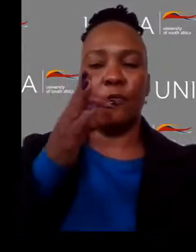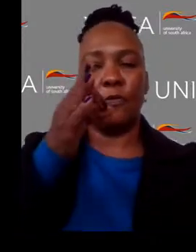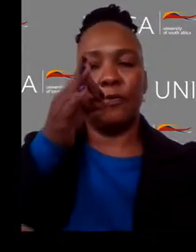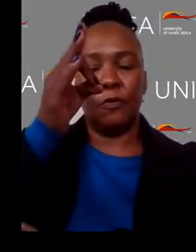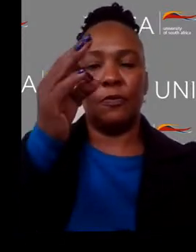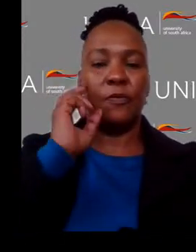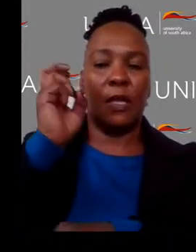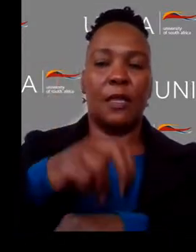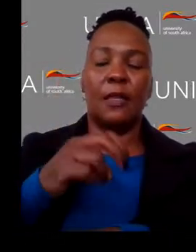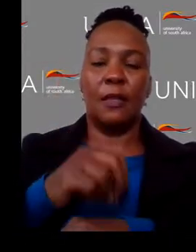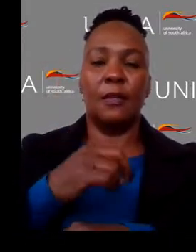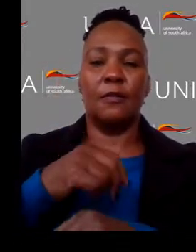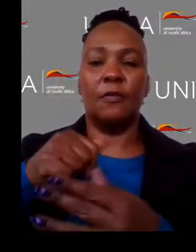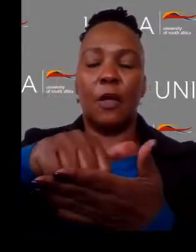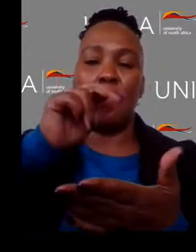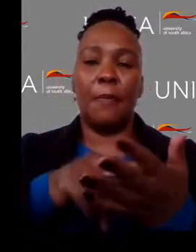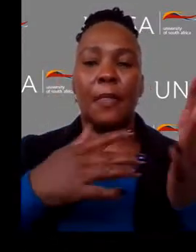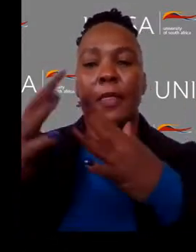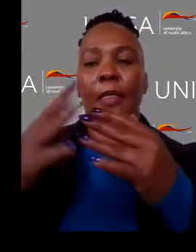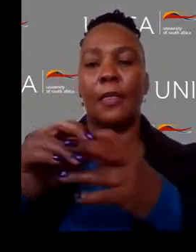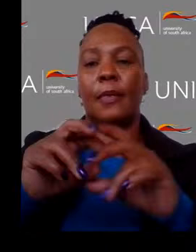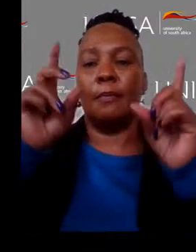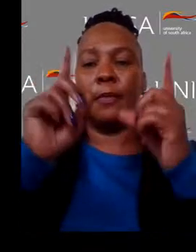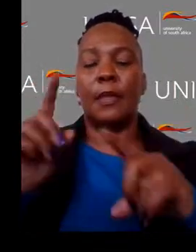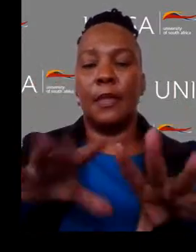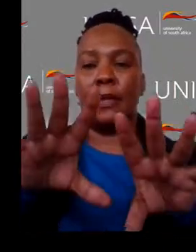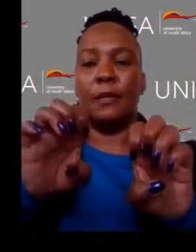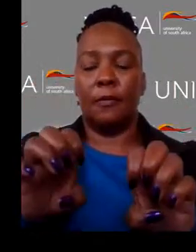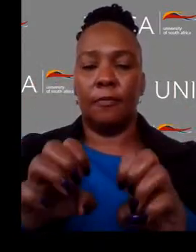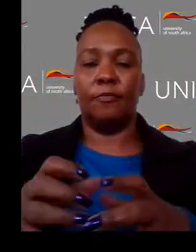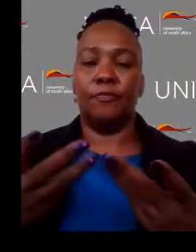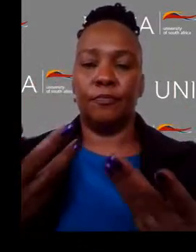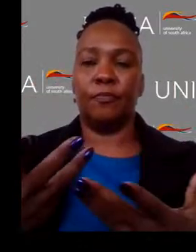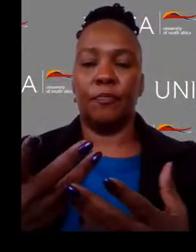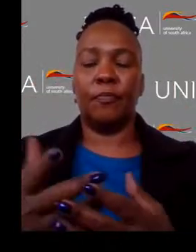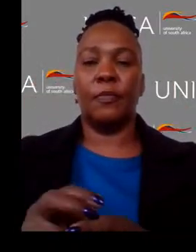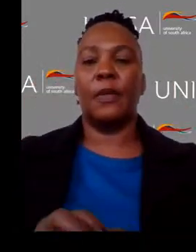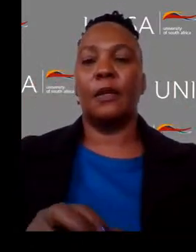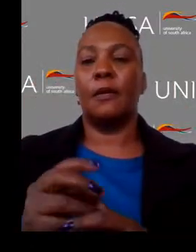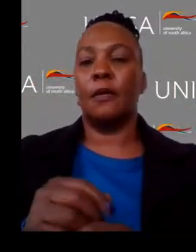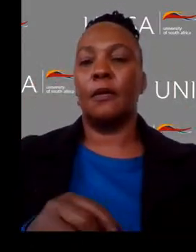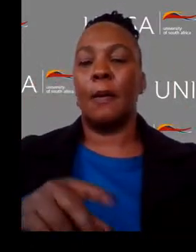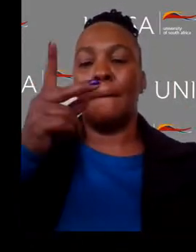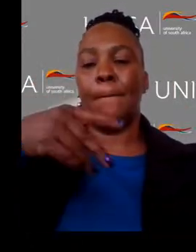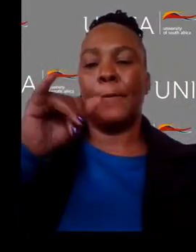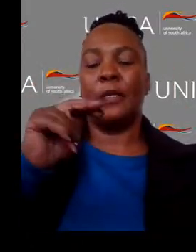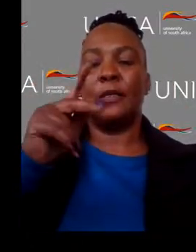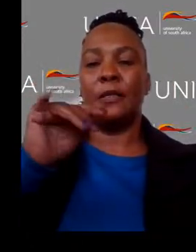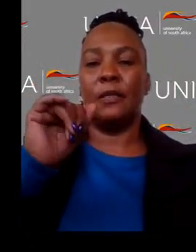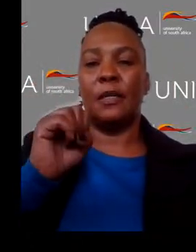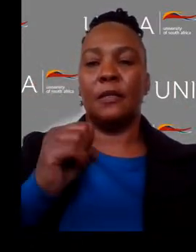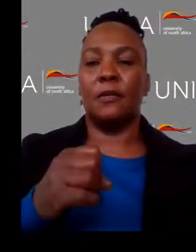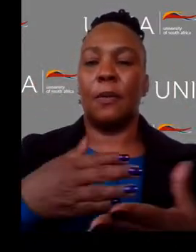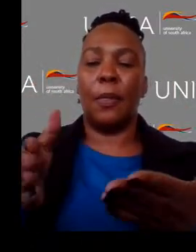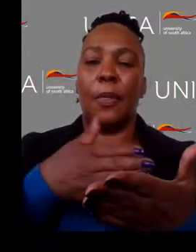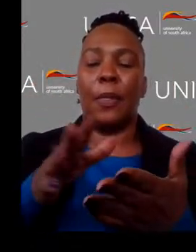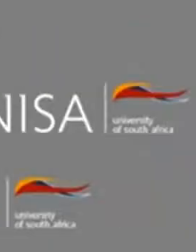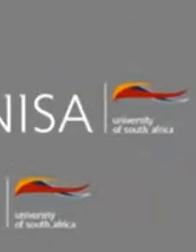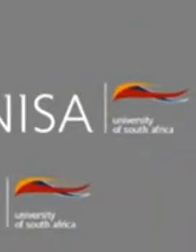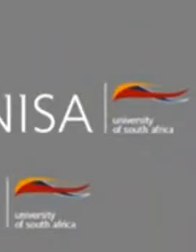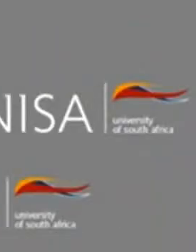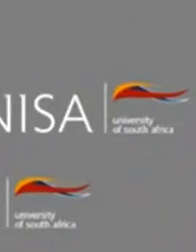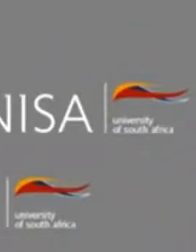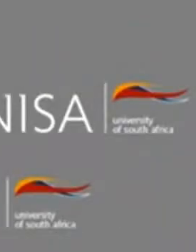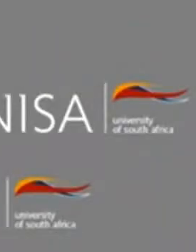to apply for any special exams. Unfortunately, Pintias could not join us today, but he has sent through a